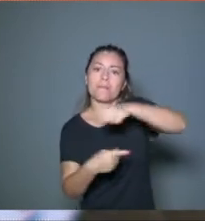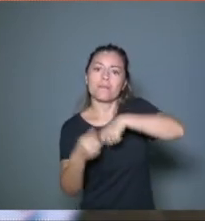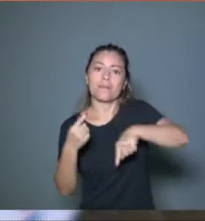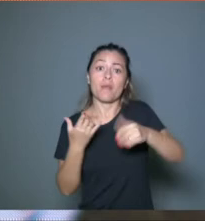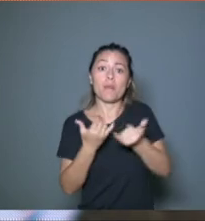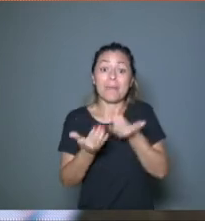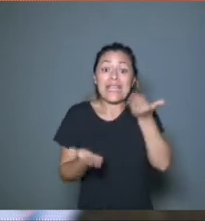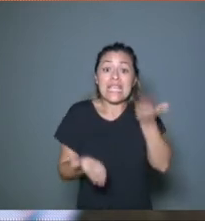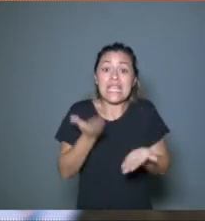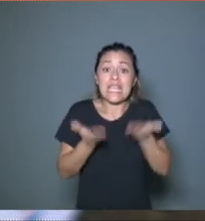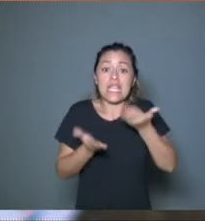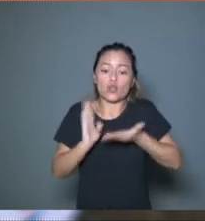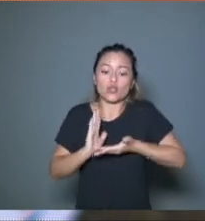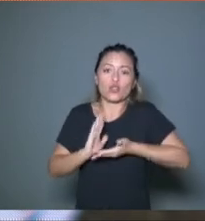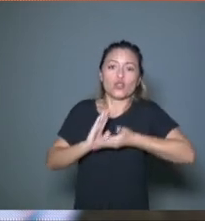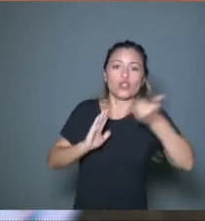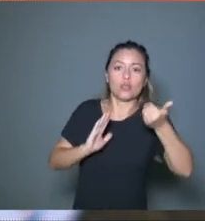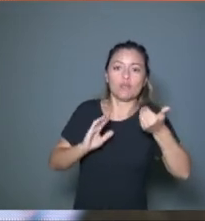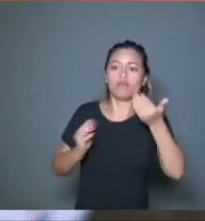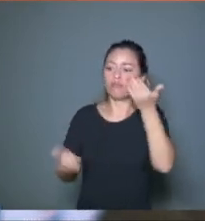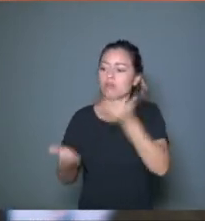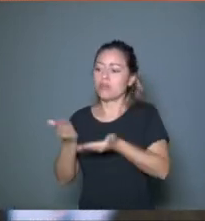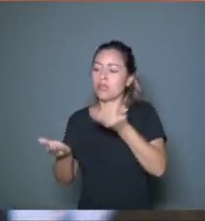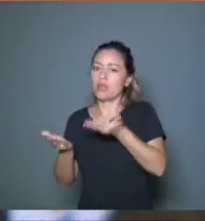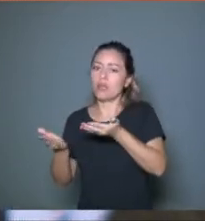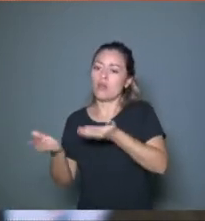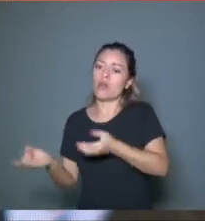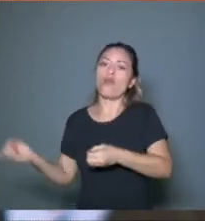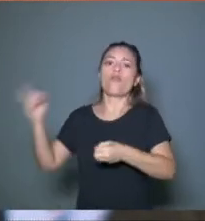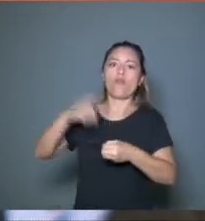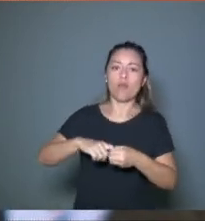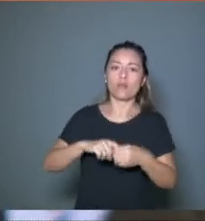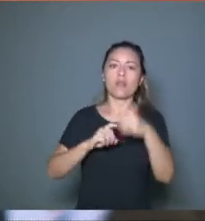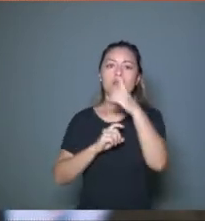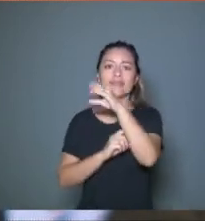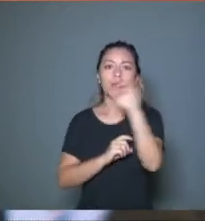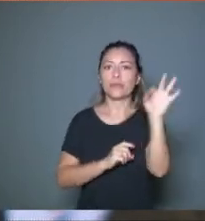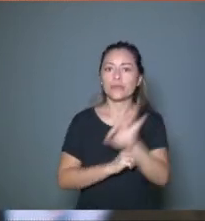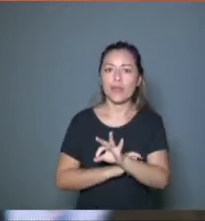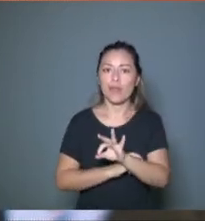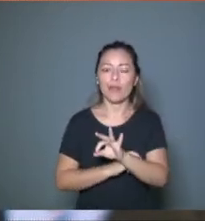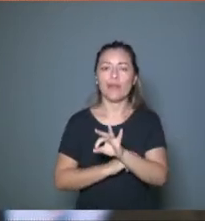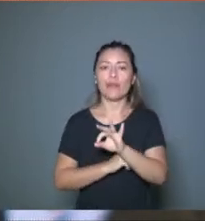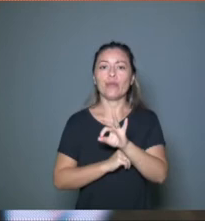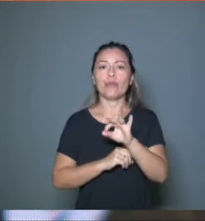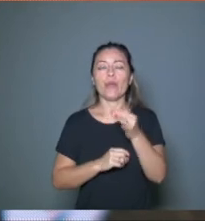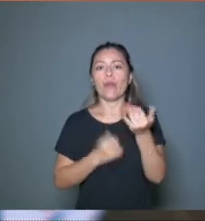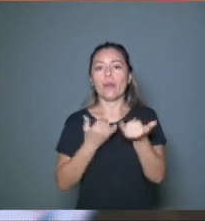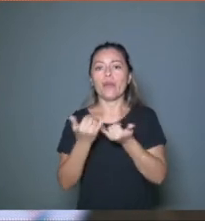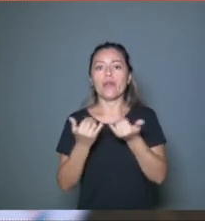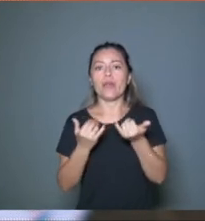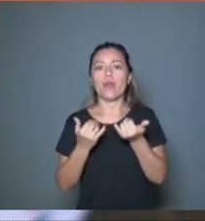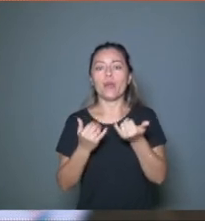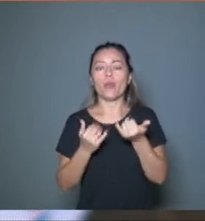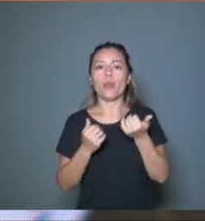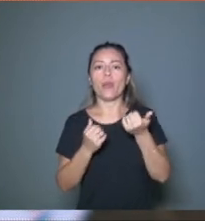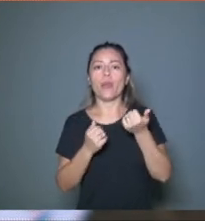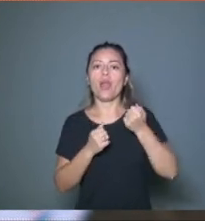chain that I would be able to replace 100% of what I bought. So 100% of